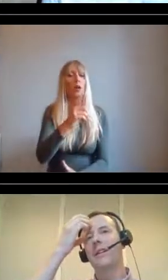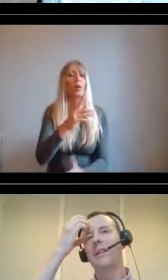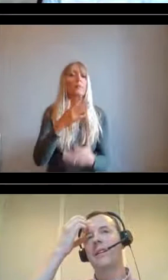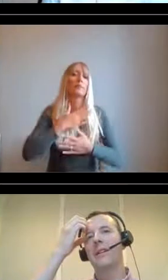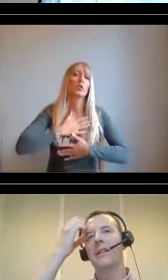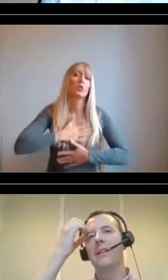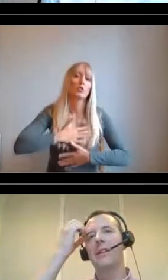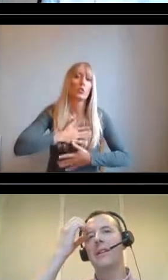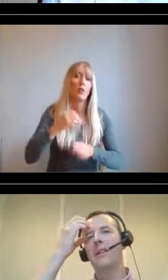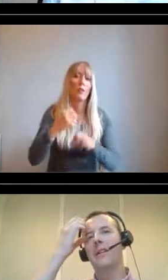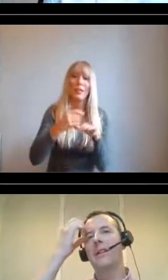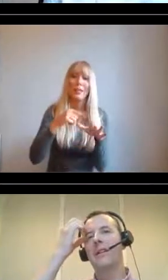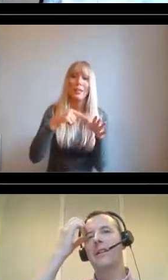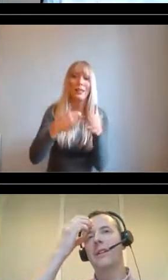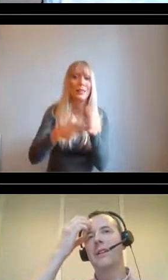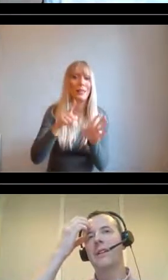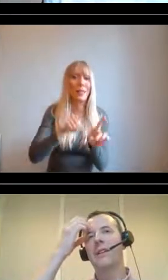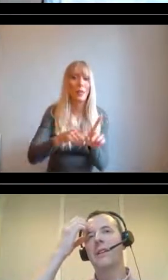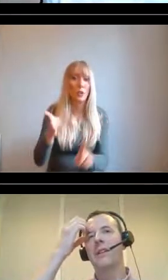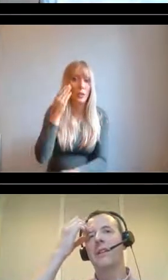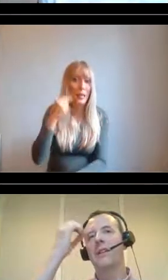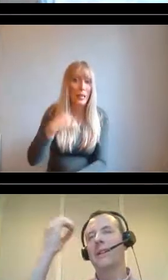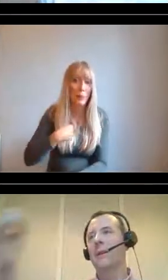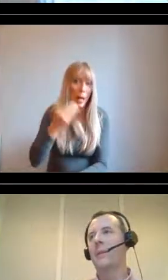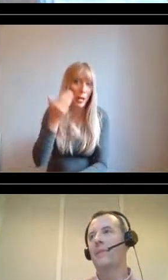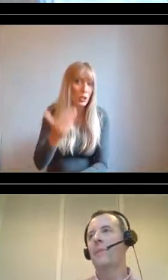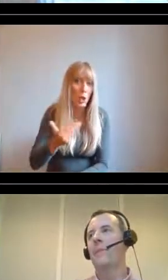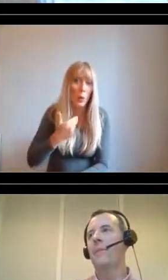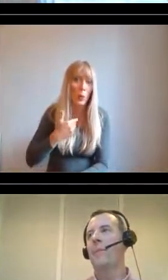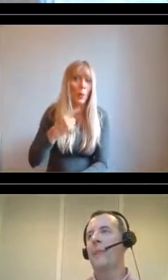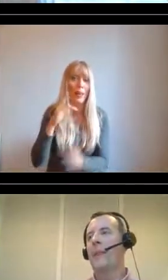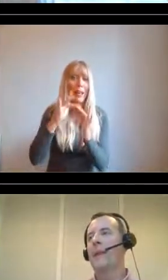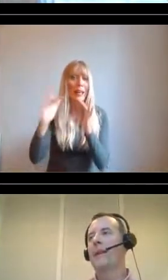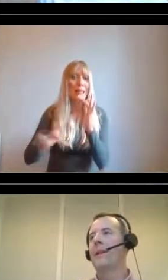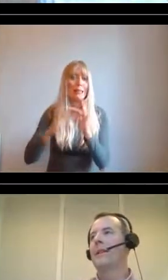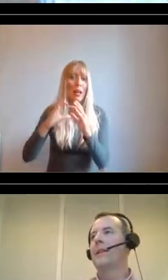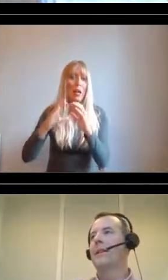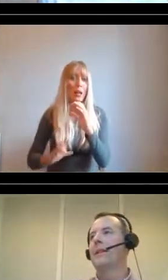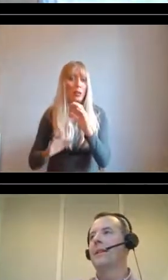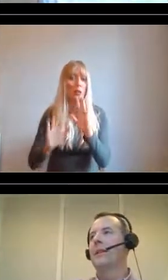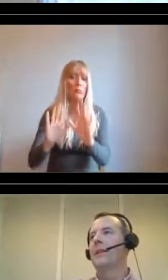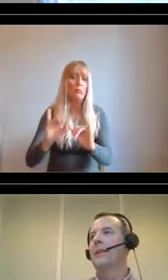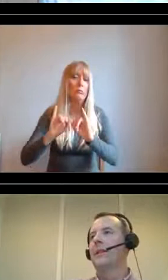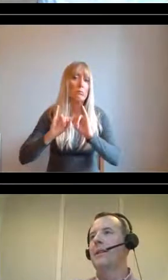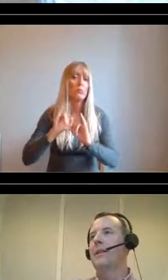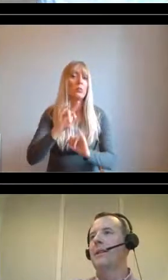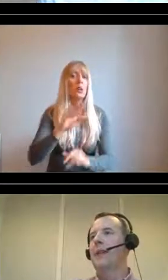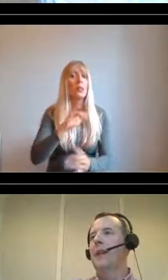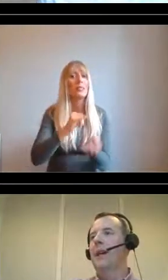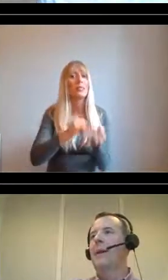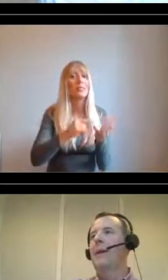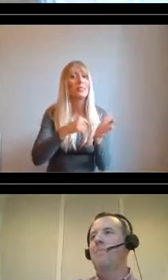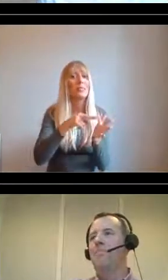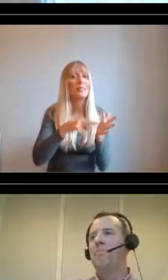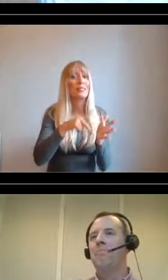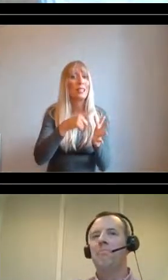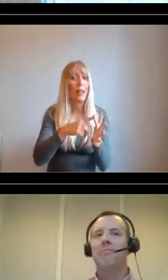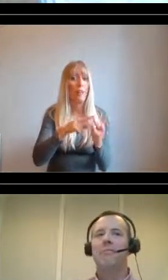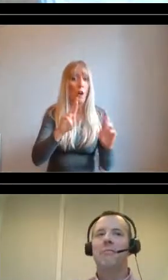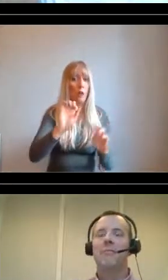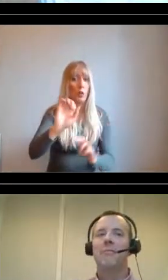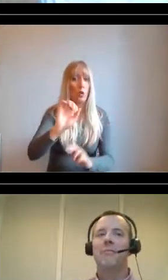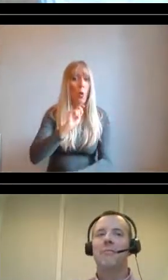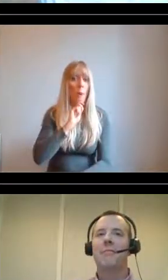Apologies, Gary. Not even sure if you could hear me saying that. We'll move on. We'll try Steve. Hopefully Steve's sound's working.